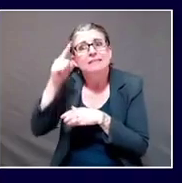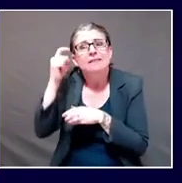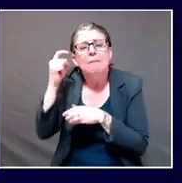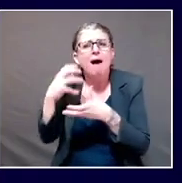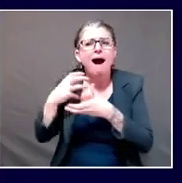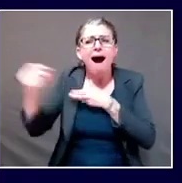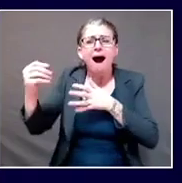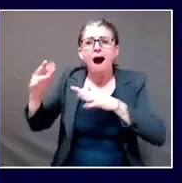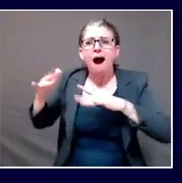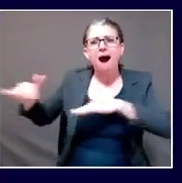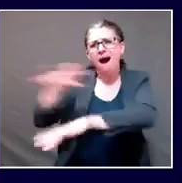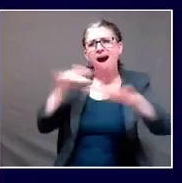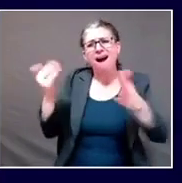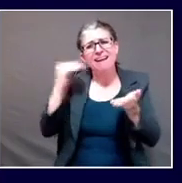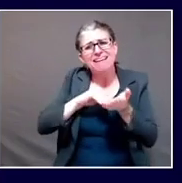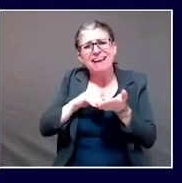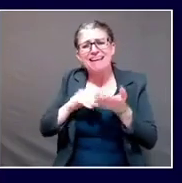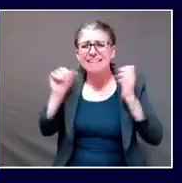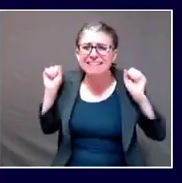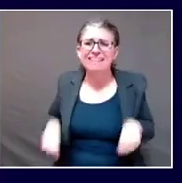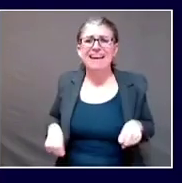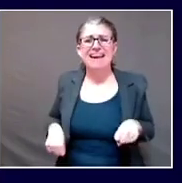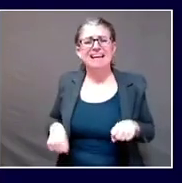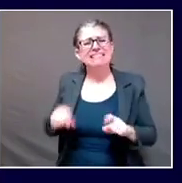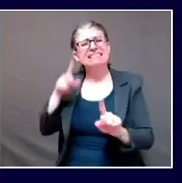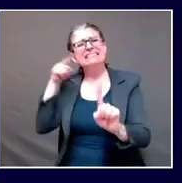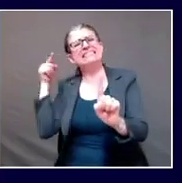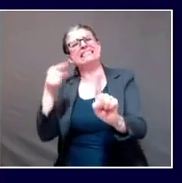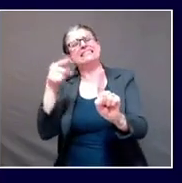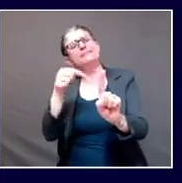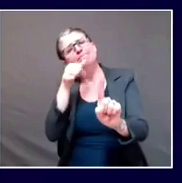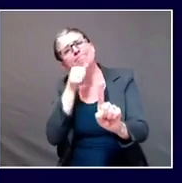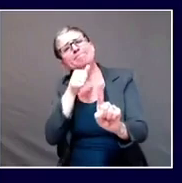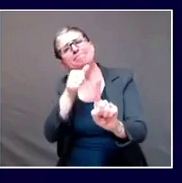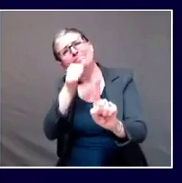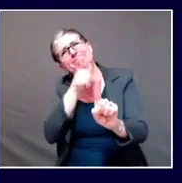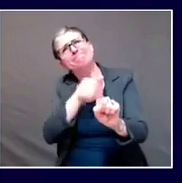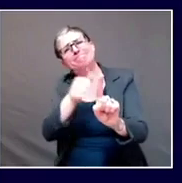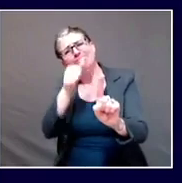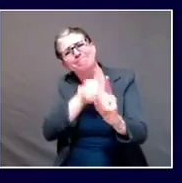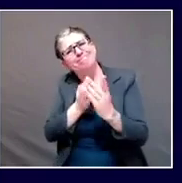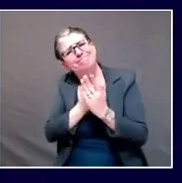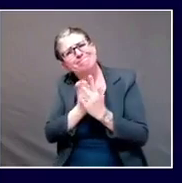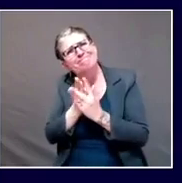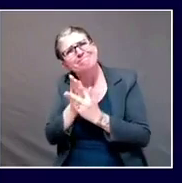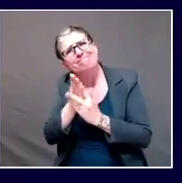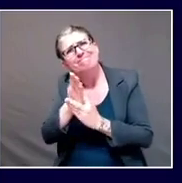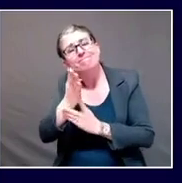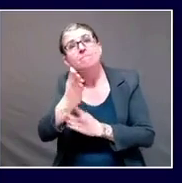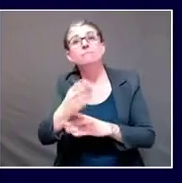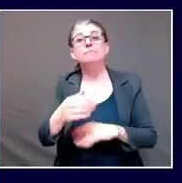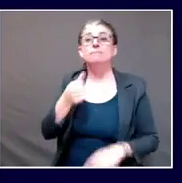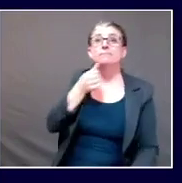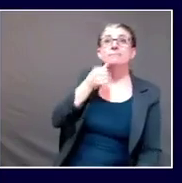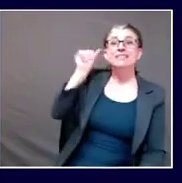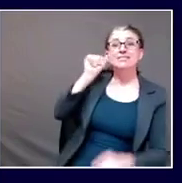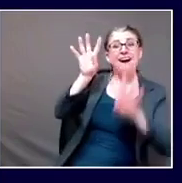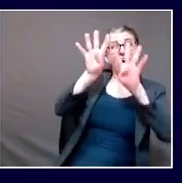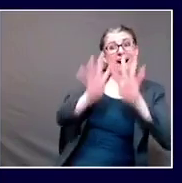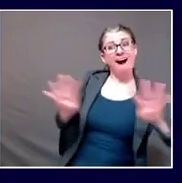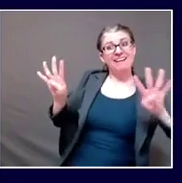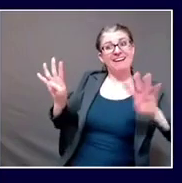Last night, Jewish families in Maine and elsewhere lit the first candle in the menorah in celebration of the first night of Hanukkah,